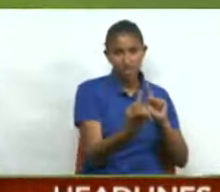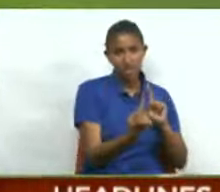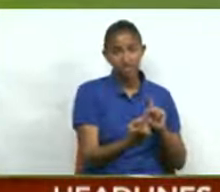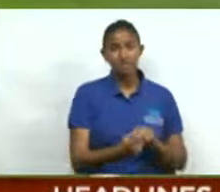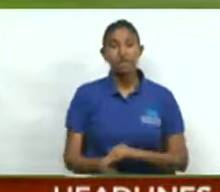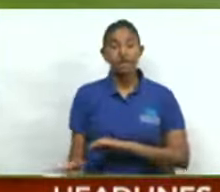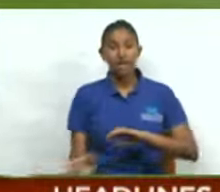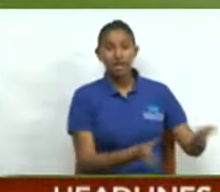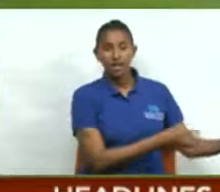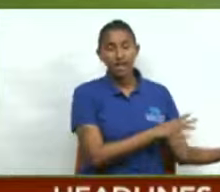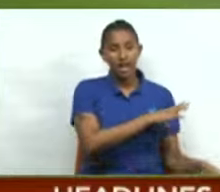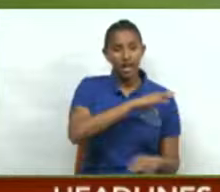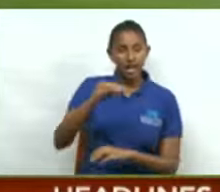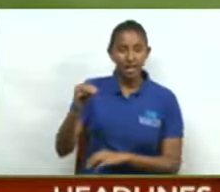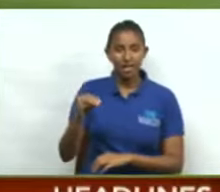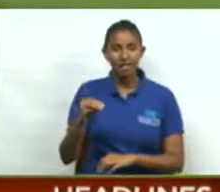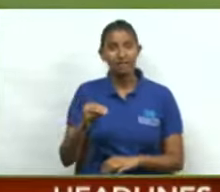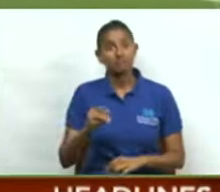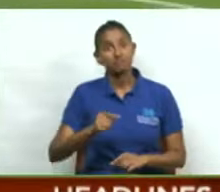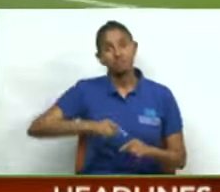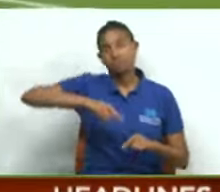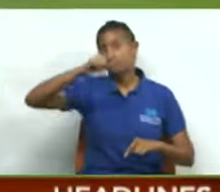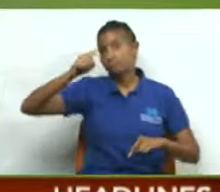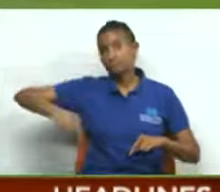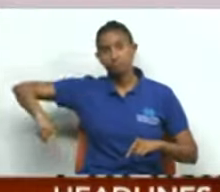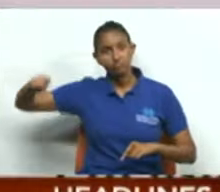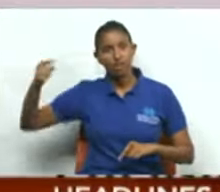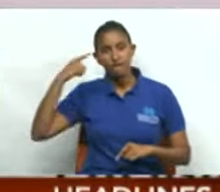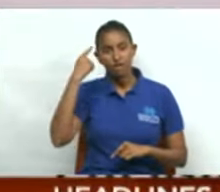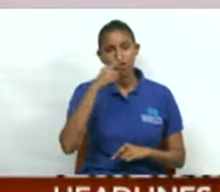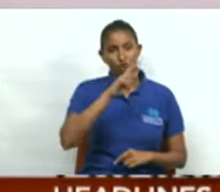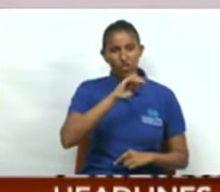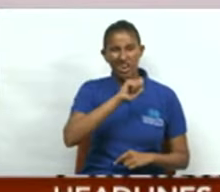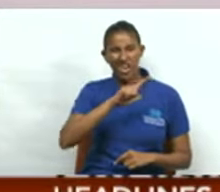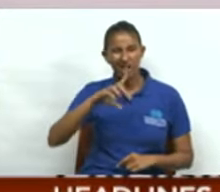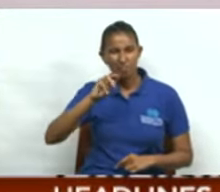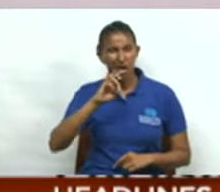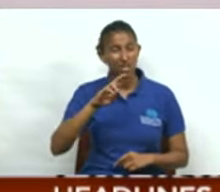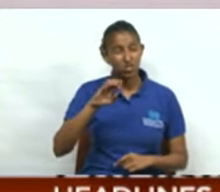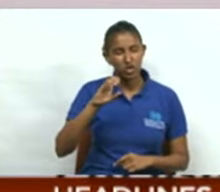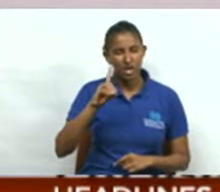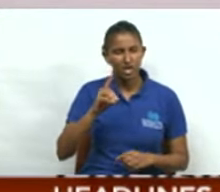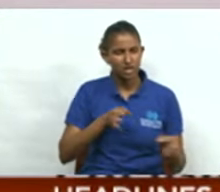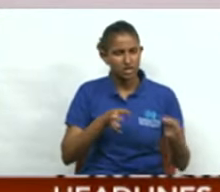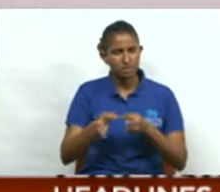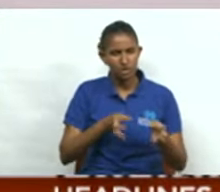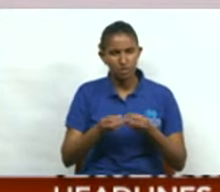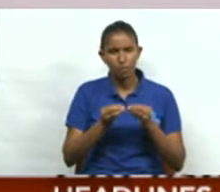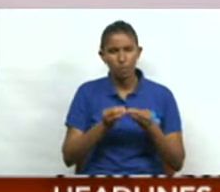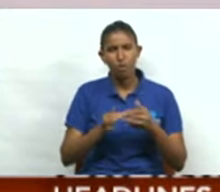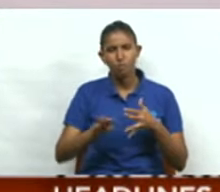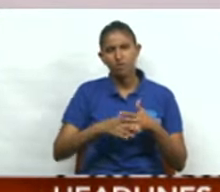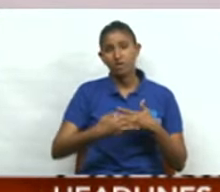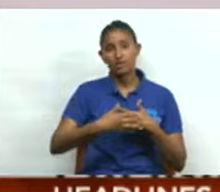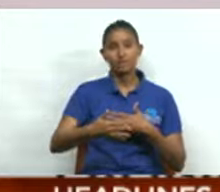And an up-and-down day in the world of Real Madrid. I'll explain why after this break.